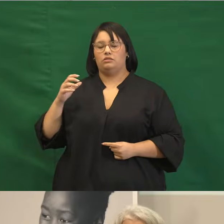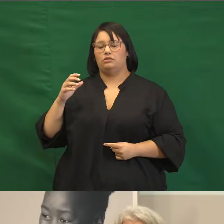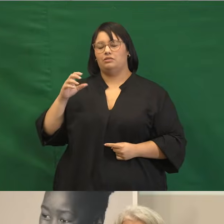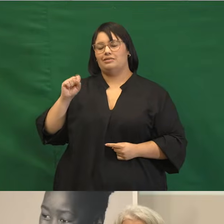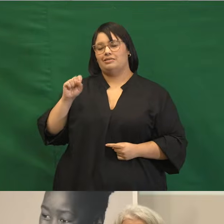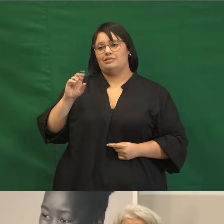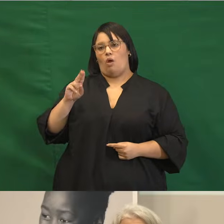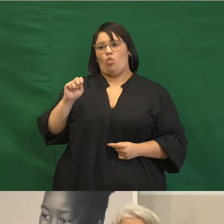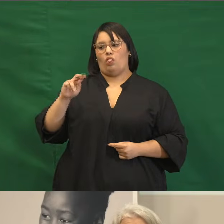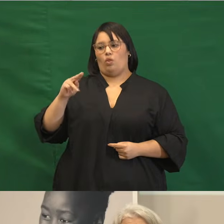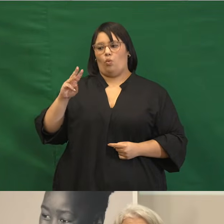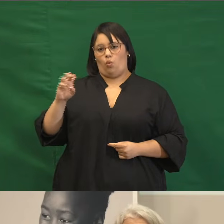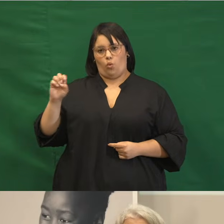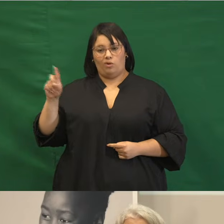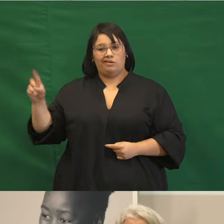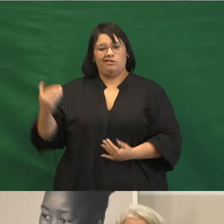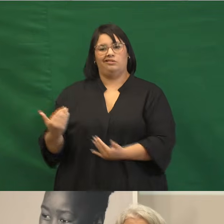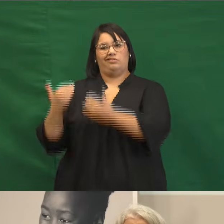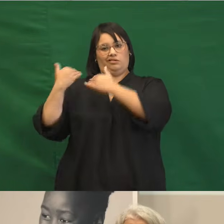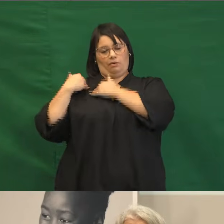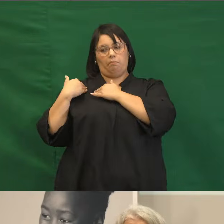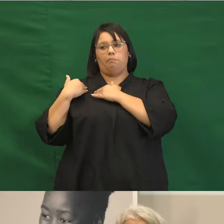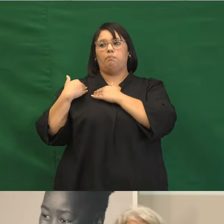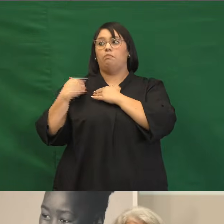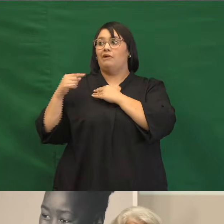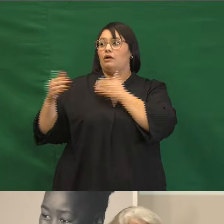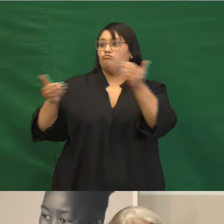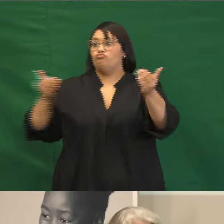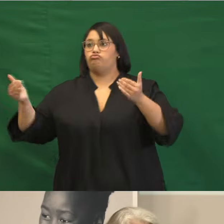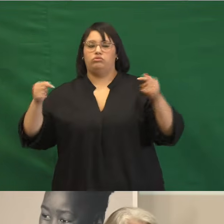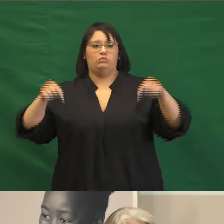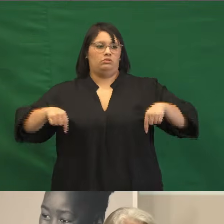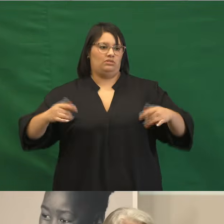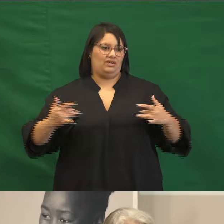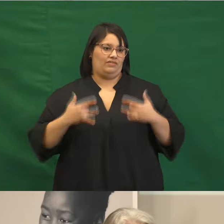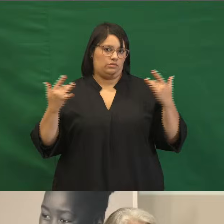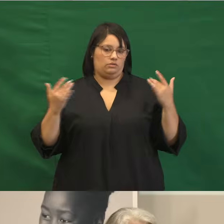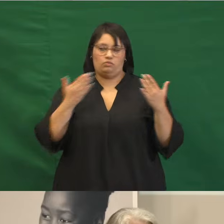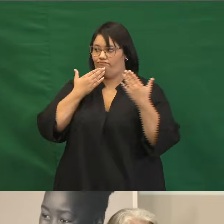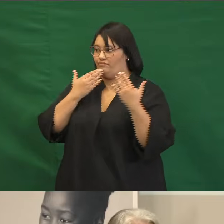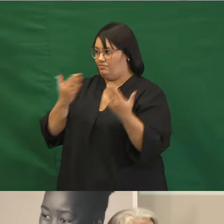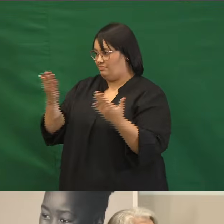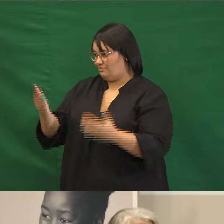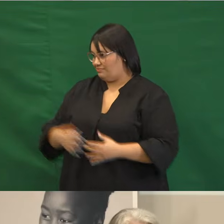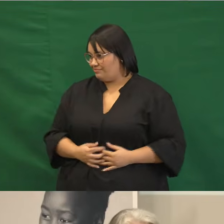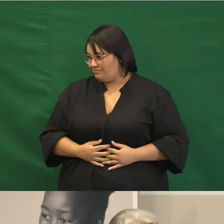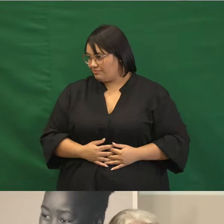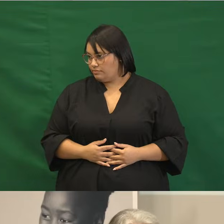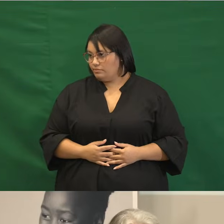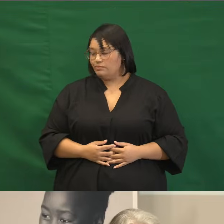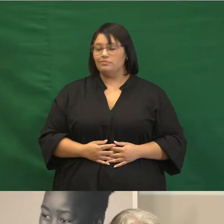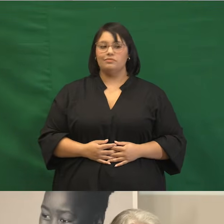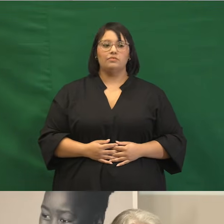for much of today's event. So thank you. Next